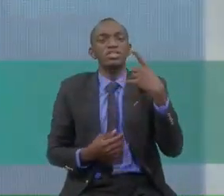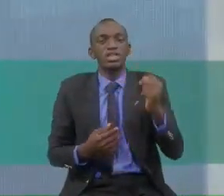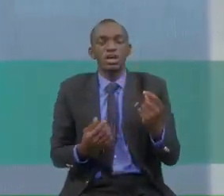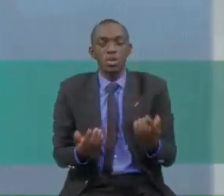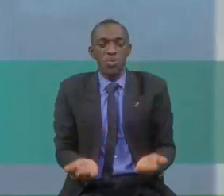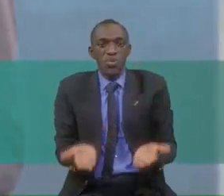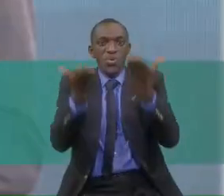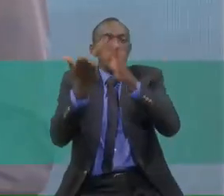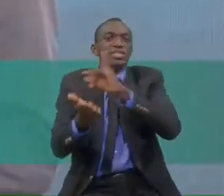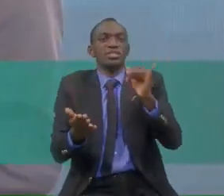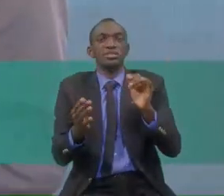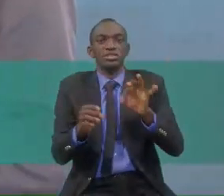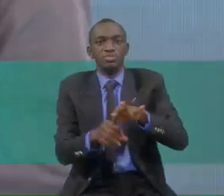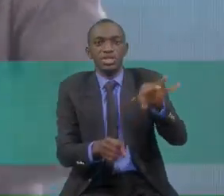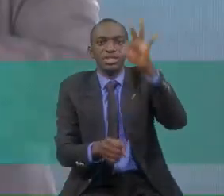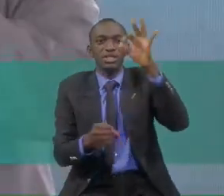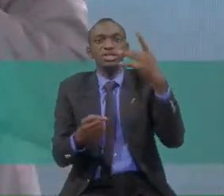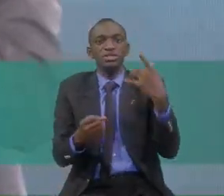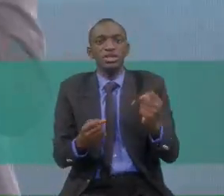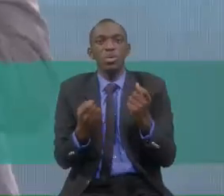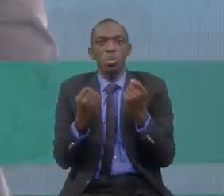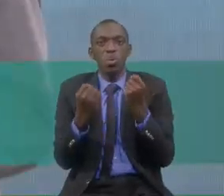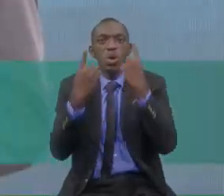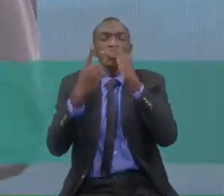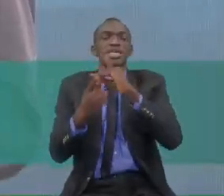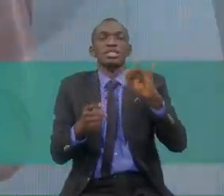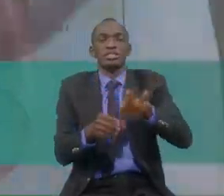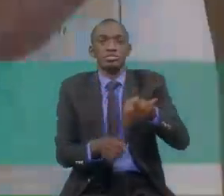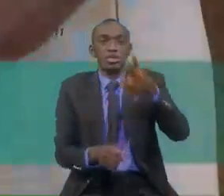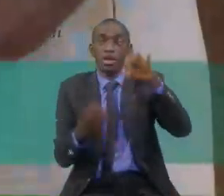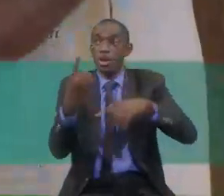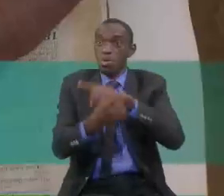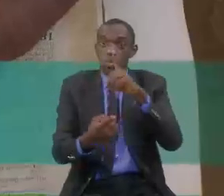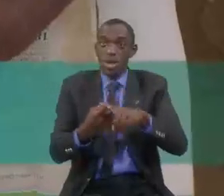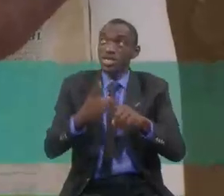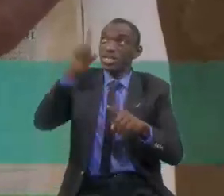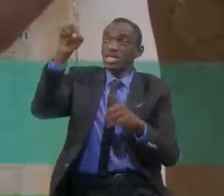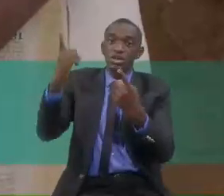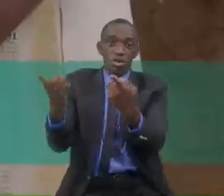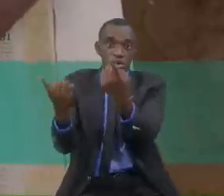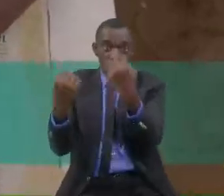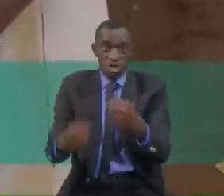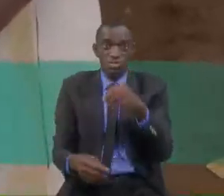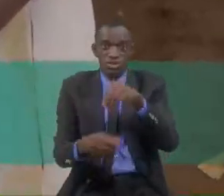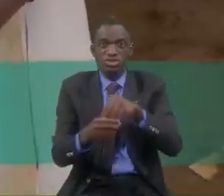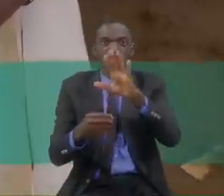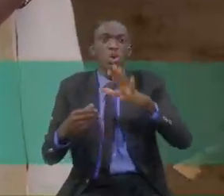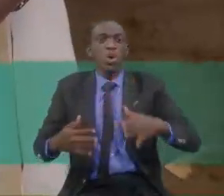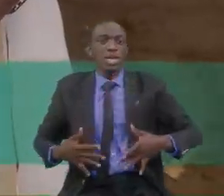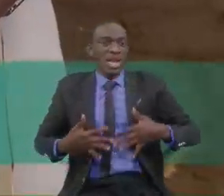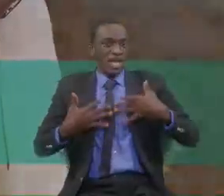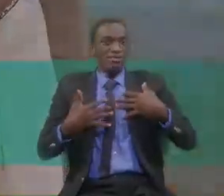The quickening spirit. When it comes into your life, you'll not have slow,